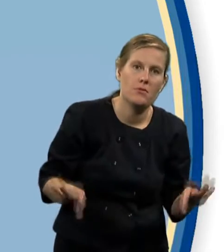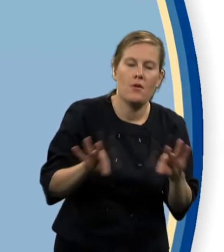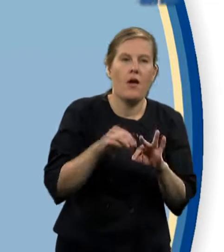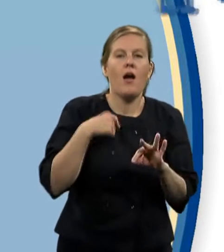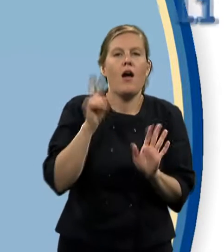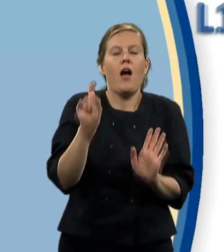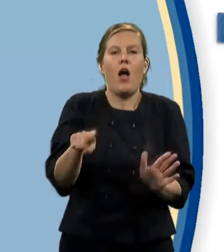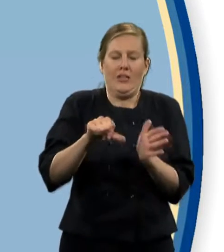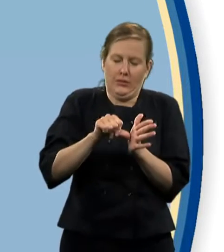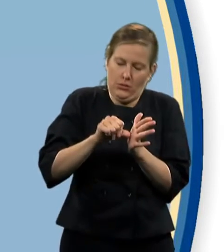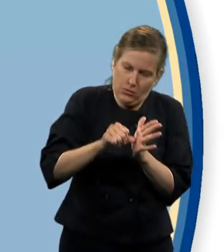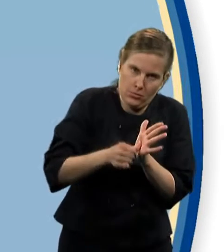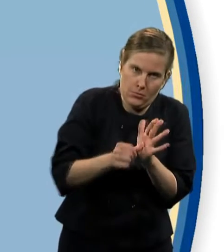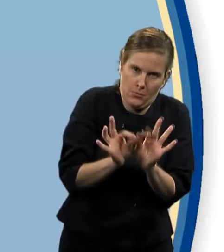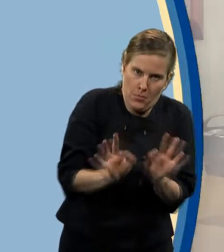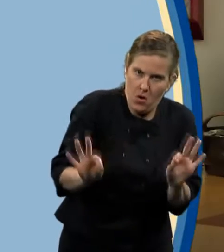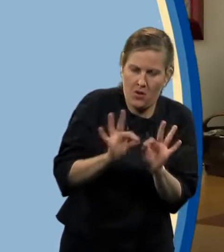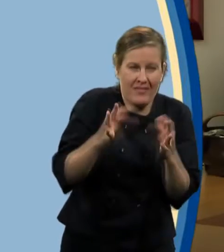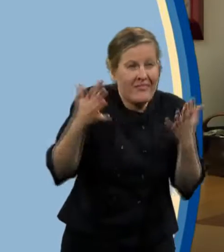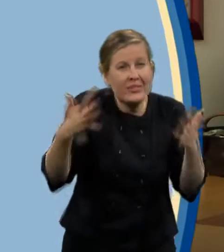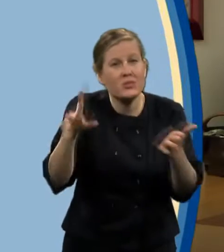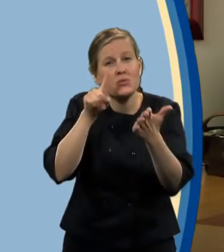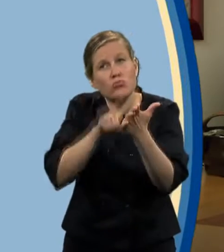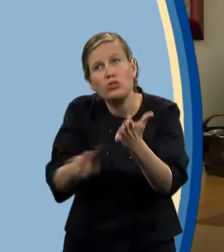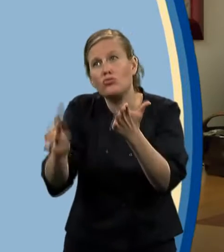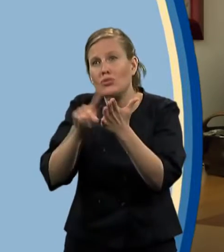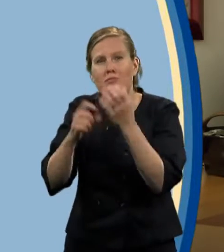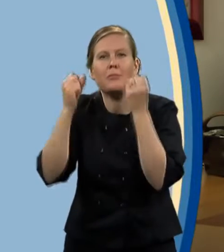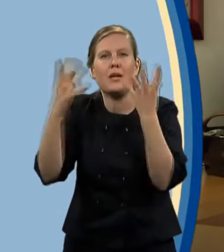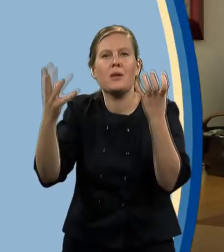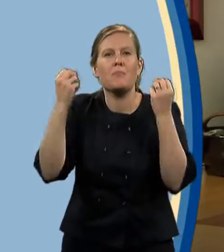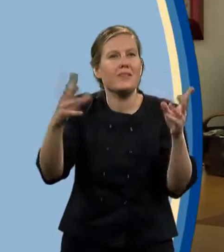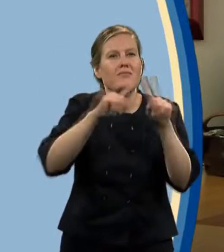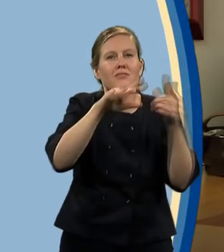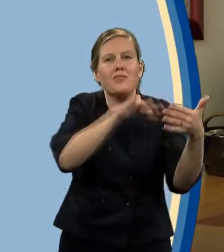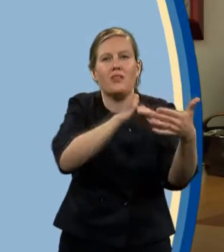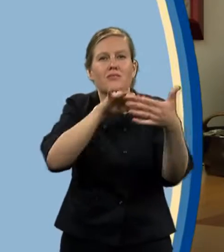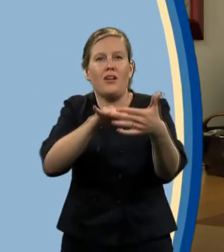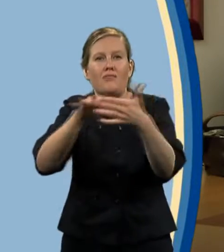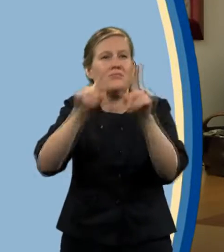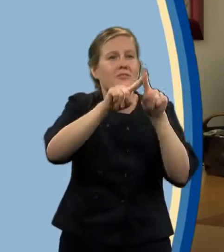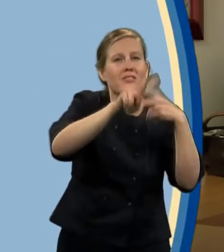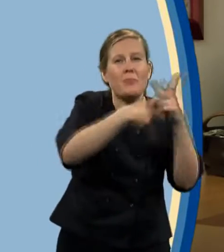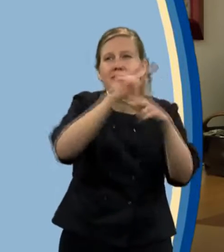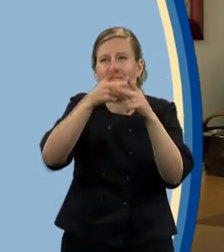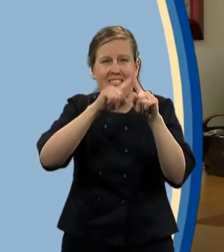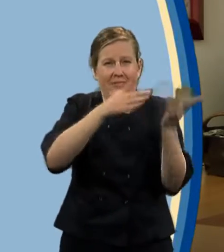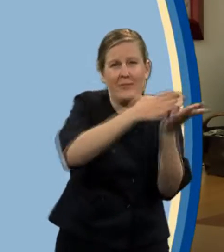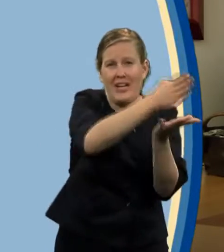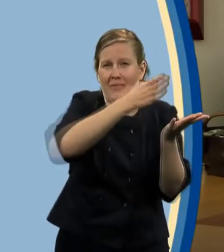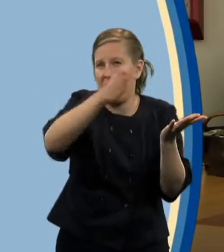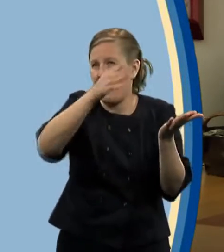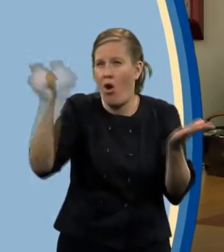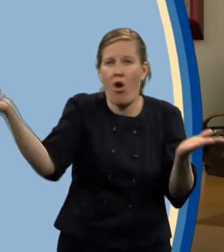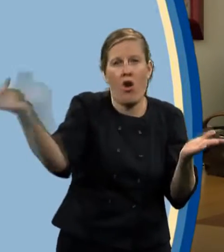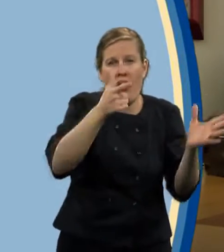be introduced to the child early in life and in the same developmental period. That's absolutely essential. I couldn't